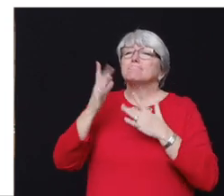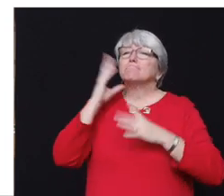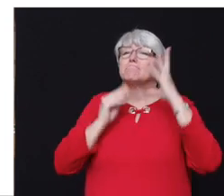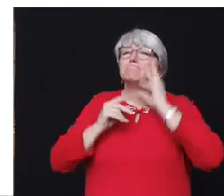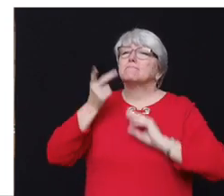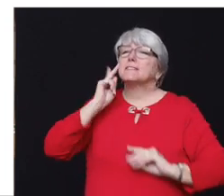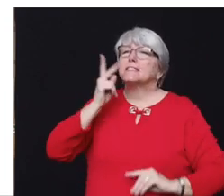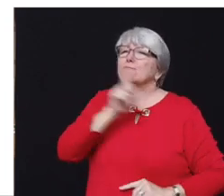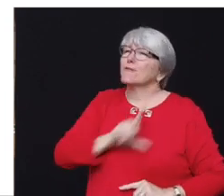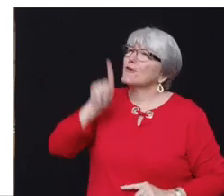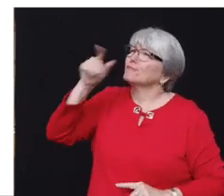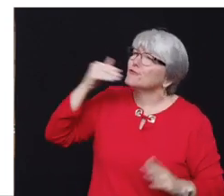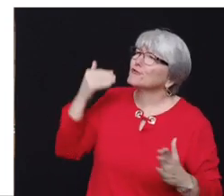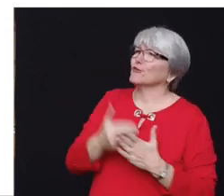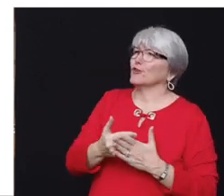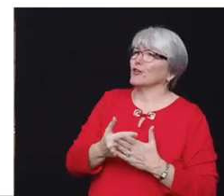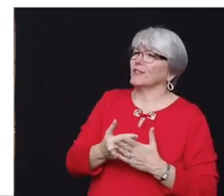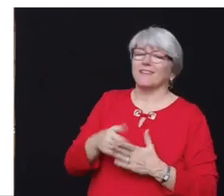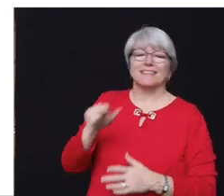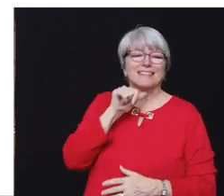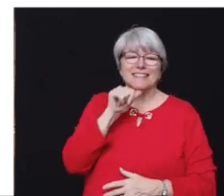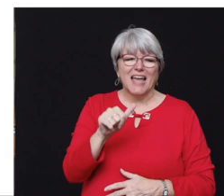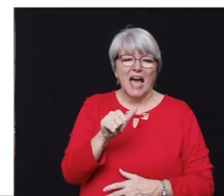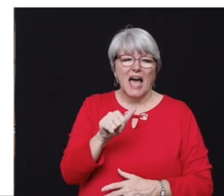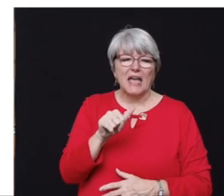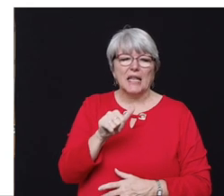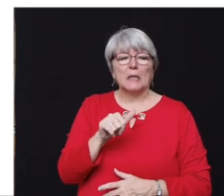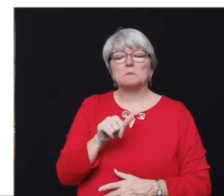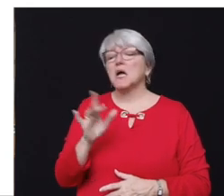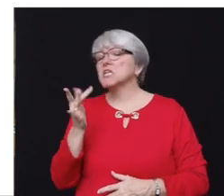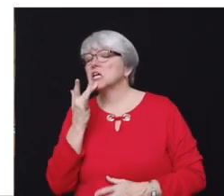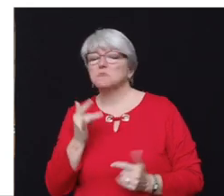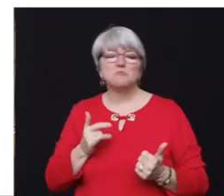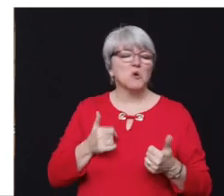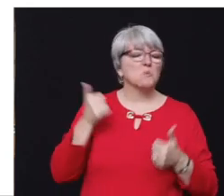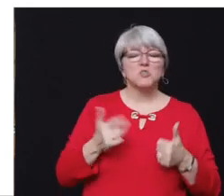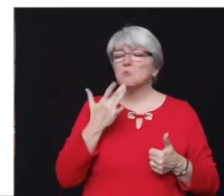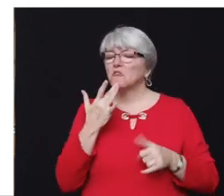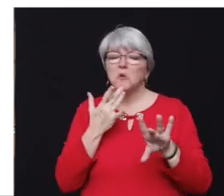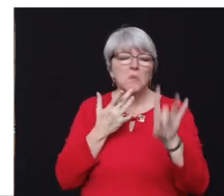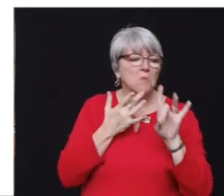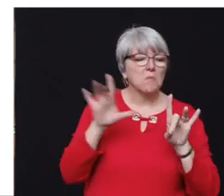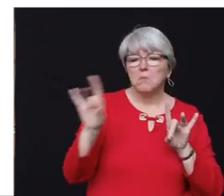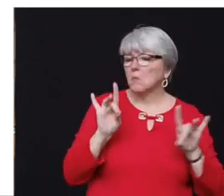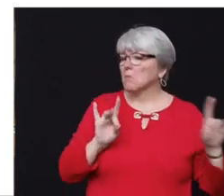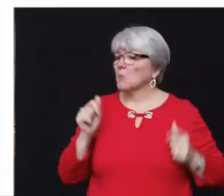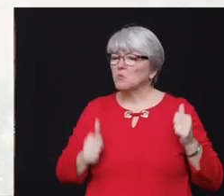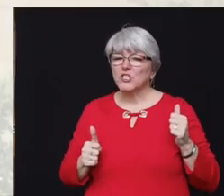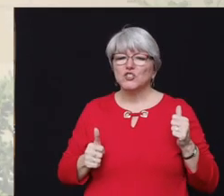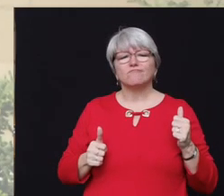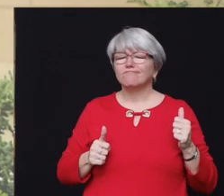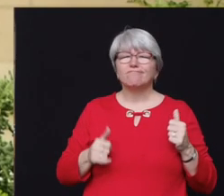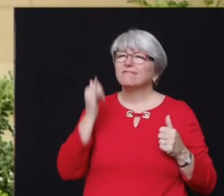good." This is not a sampling to see which flavor suits you best.